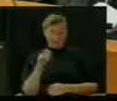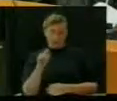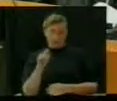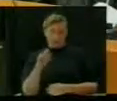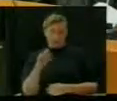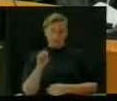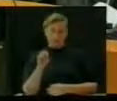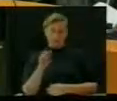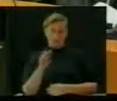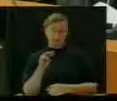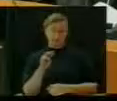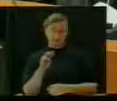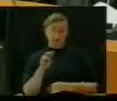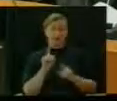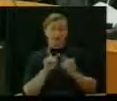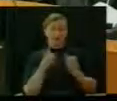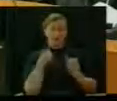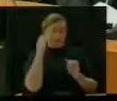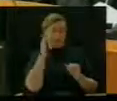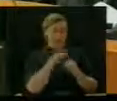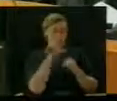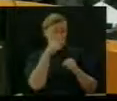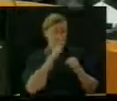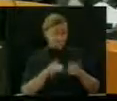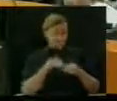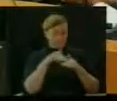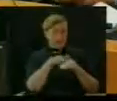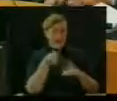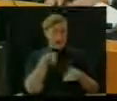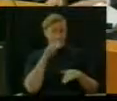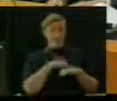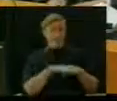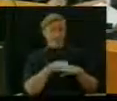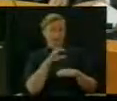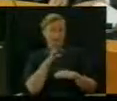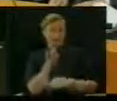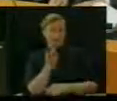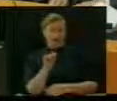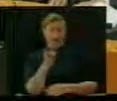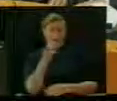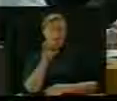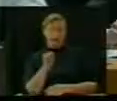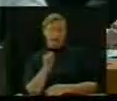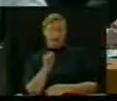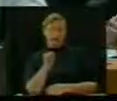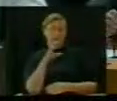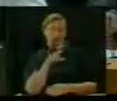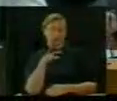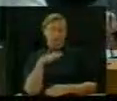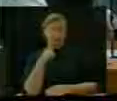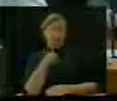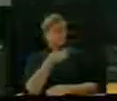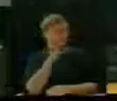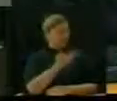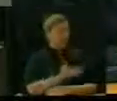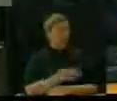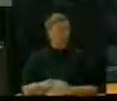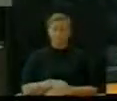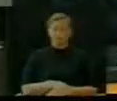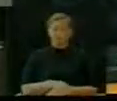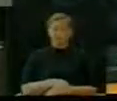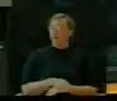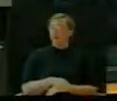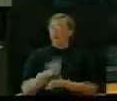what I'm saying. That don't mean they're going to vote for it, but I'll vote for sending this because I'm on the Ethics Committee. And I appreciate it, sir. Thank